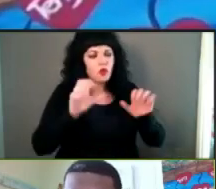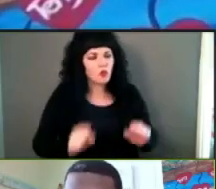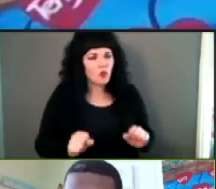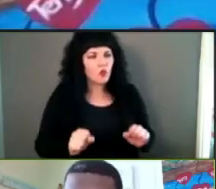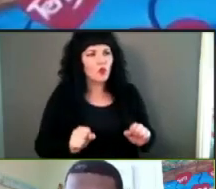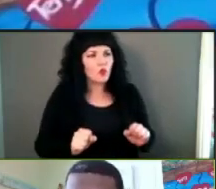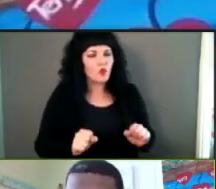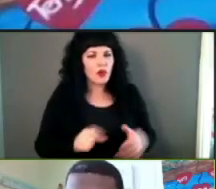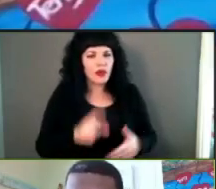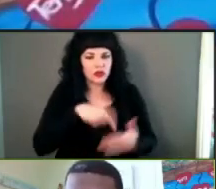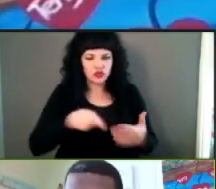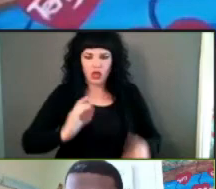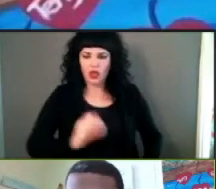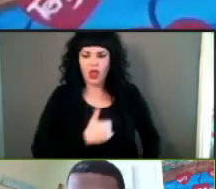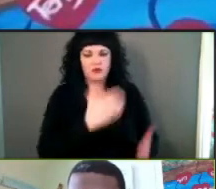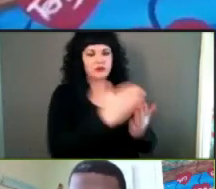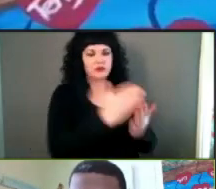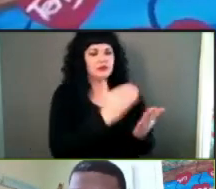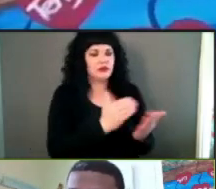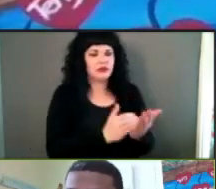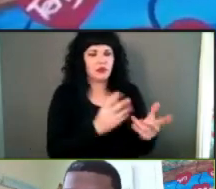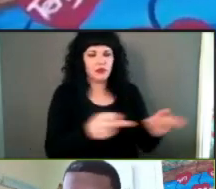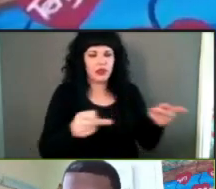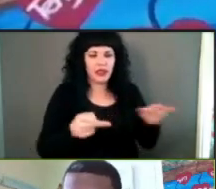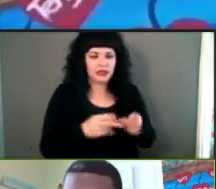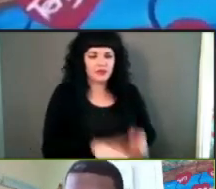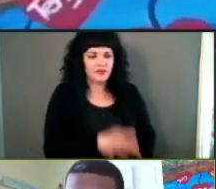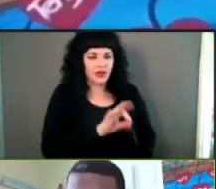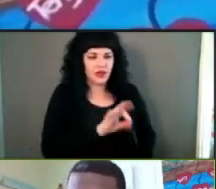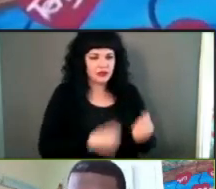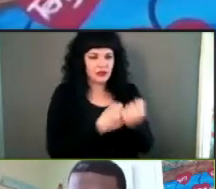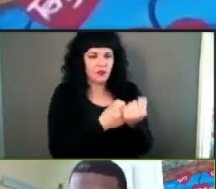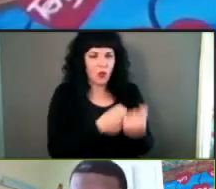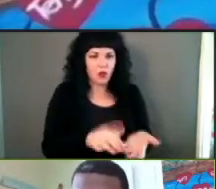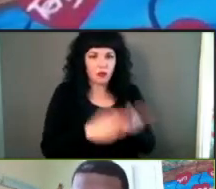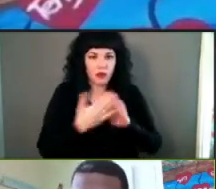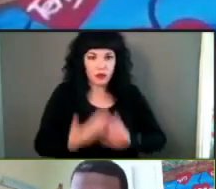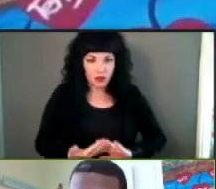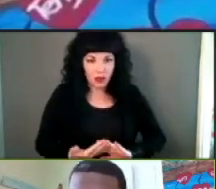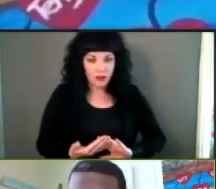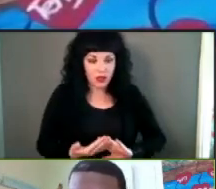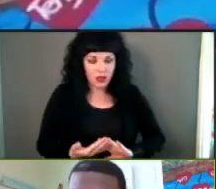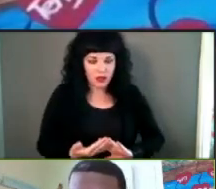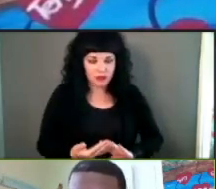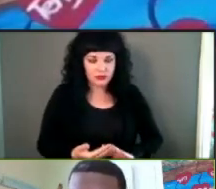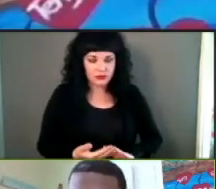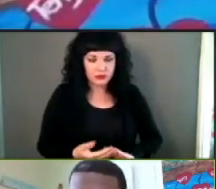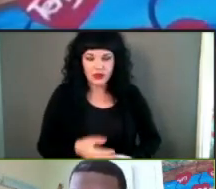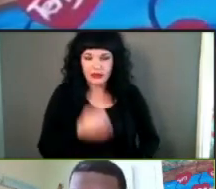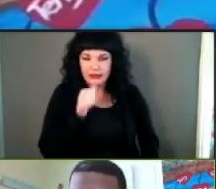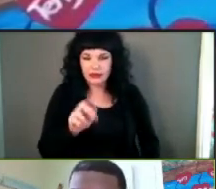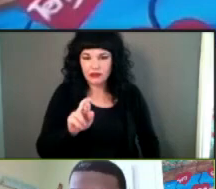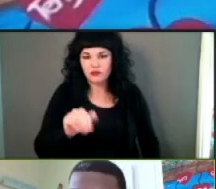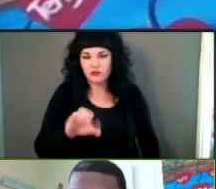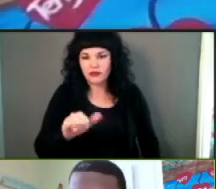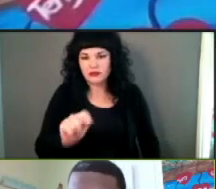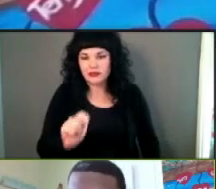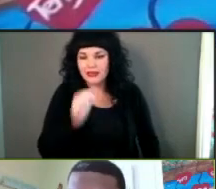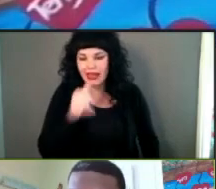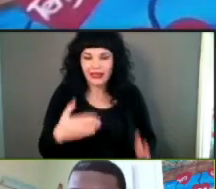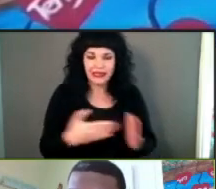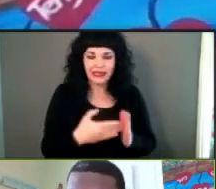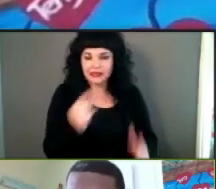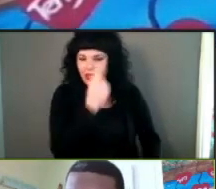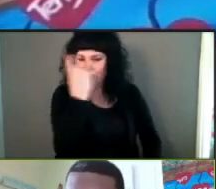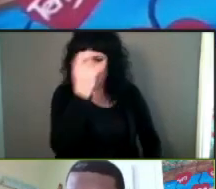becoming anti-racist and becoming a non-anti-Black male. No, those things that help us to counter